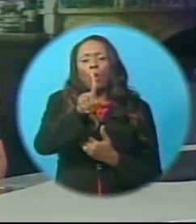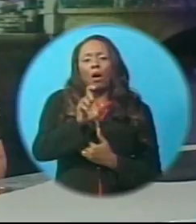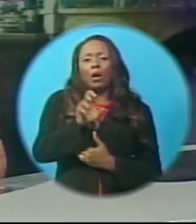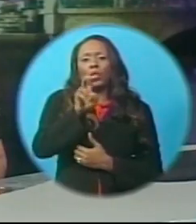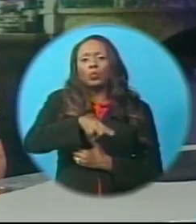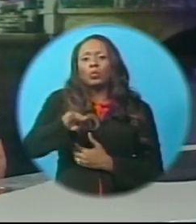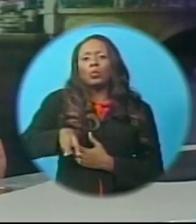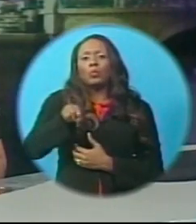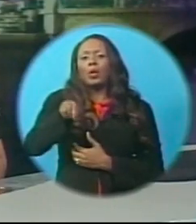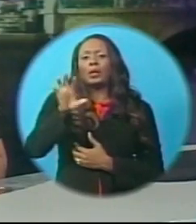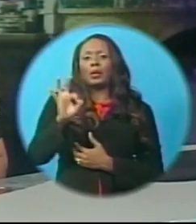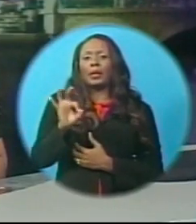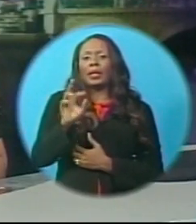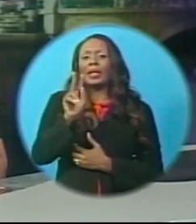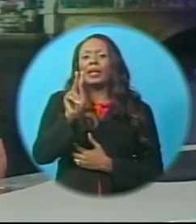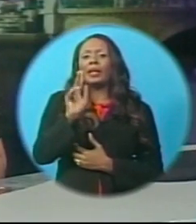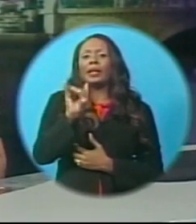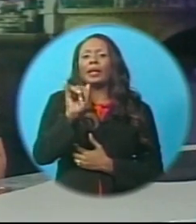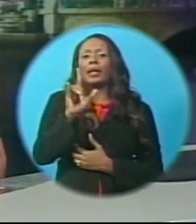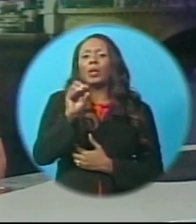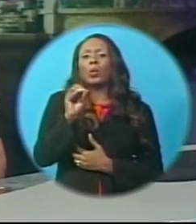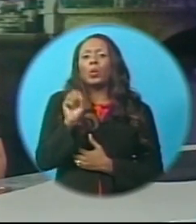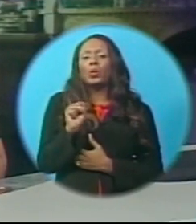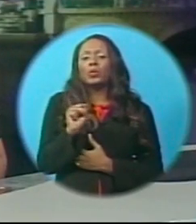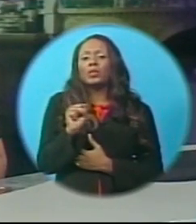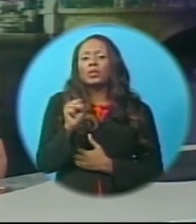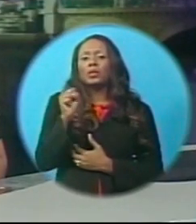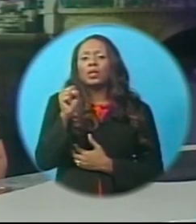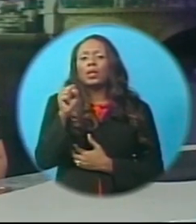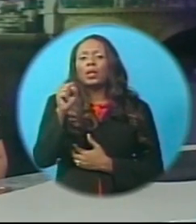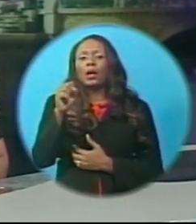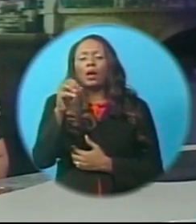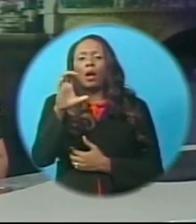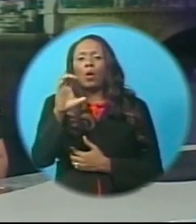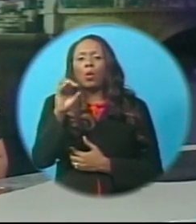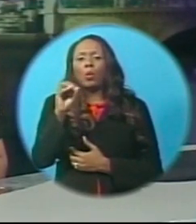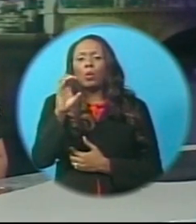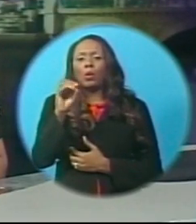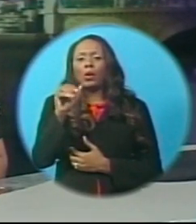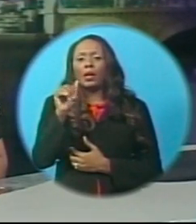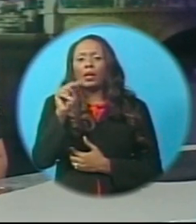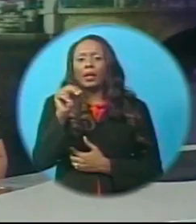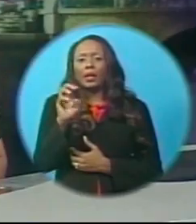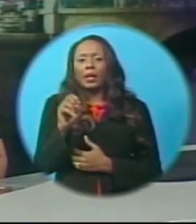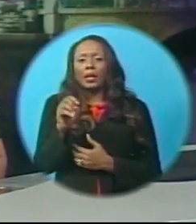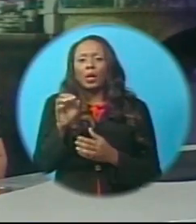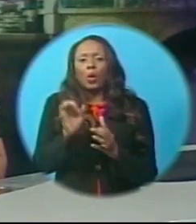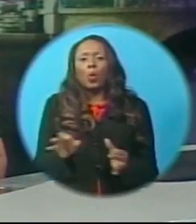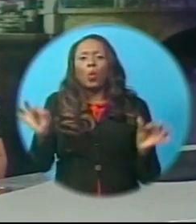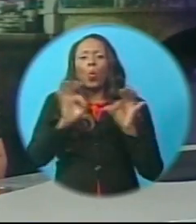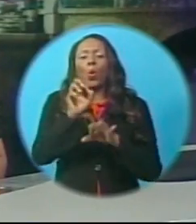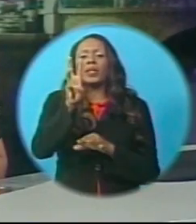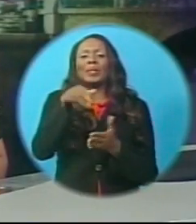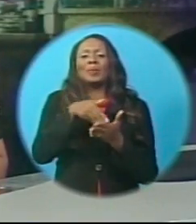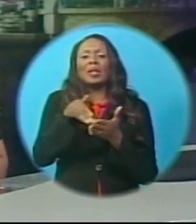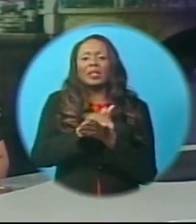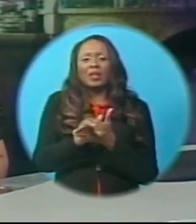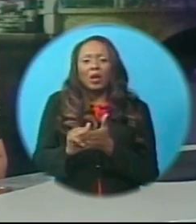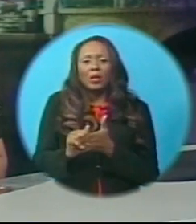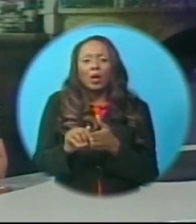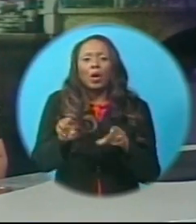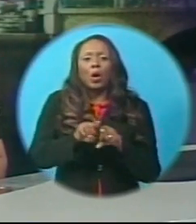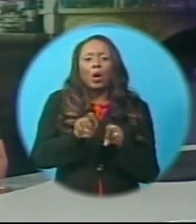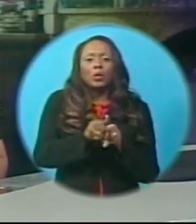122.9 kilograms of cocaine worth an estimated $6 million. They also seized 94 kilograms of cannabis worth about